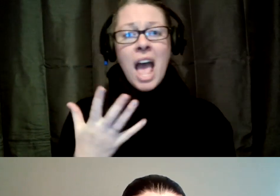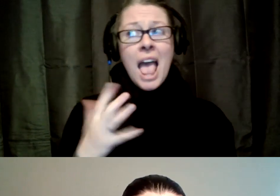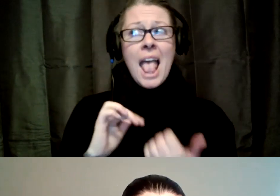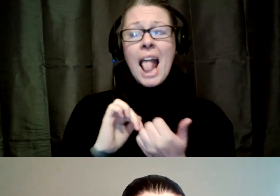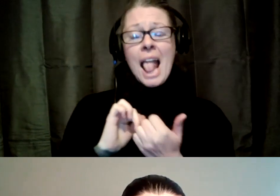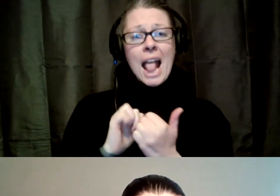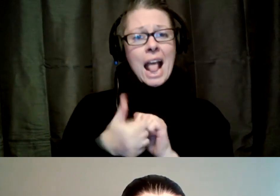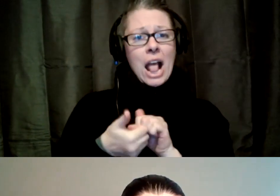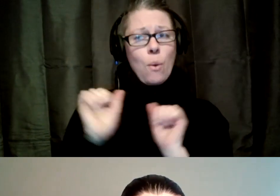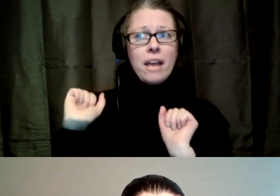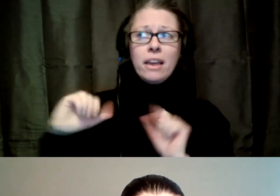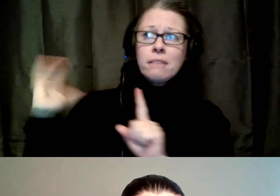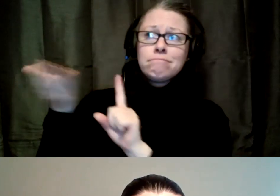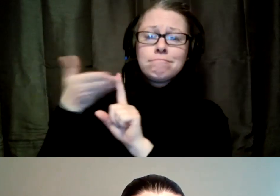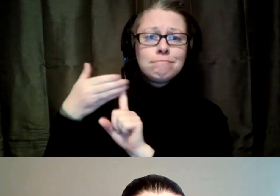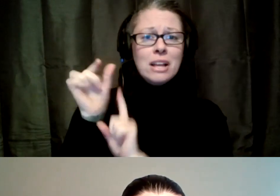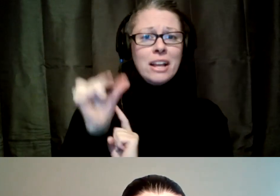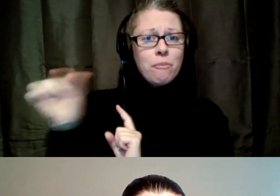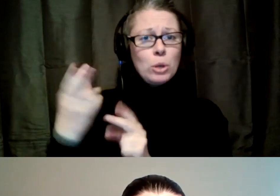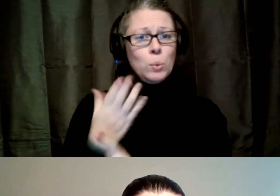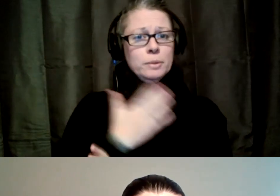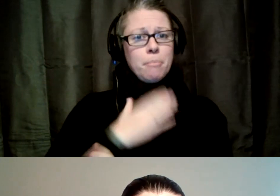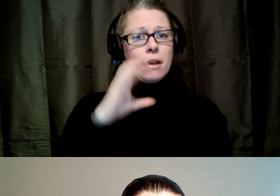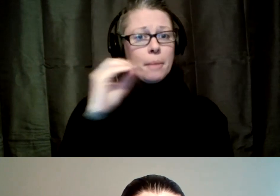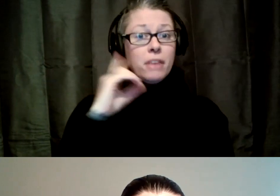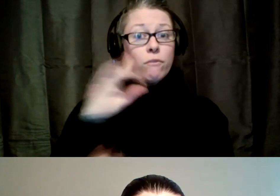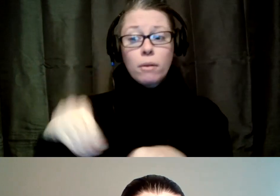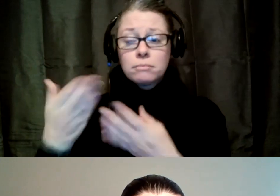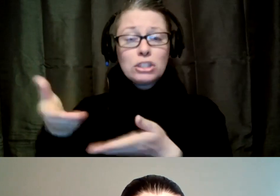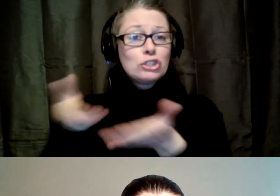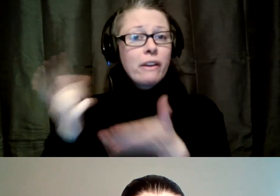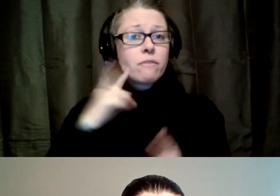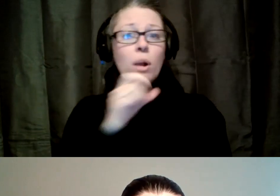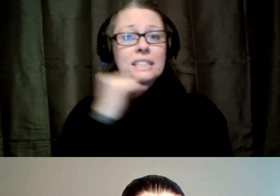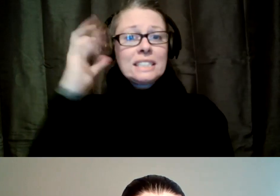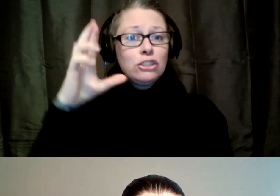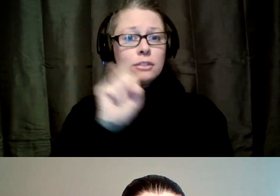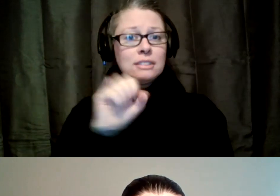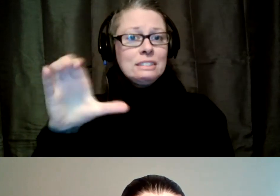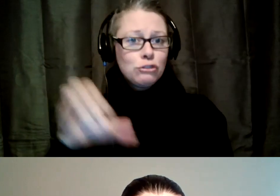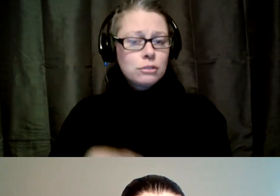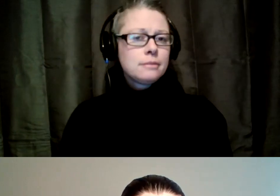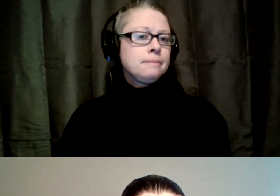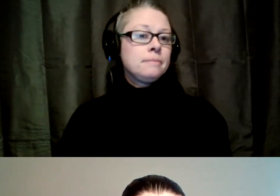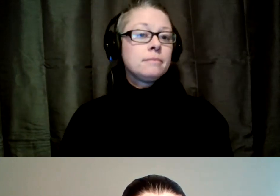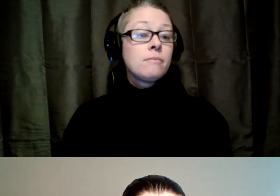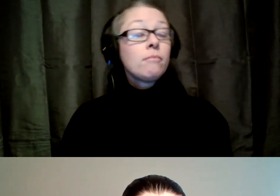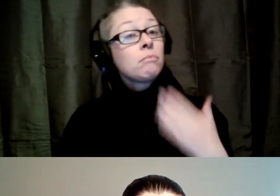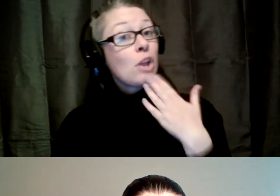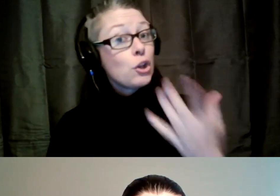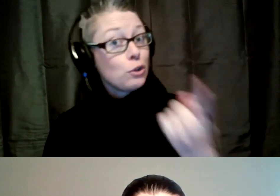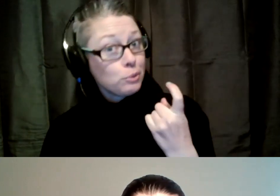to provide services to seniors? Excellent question. So what I would recommend is that